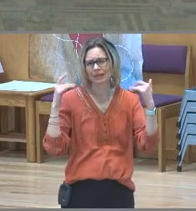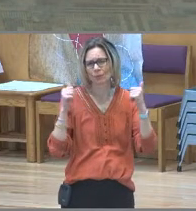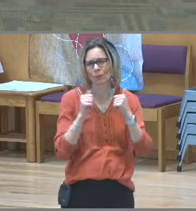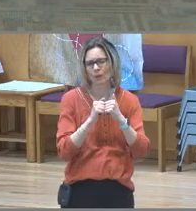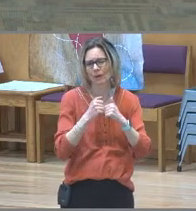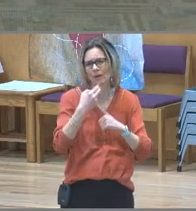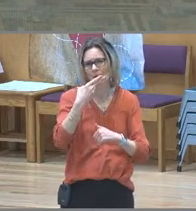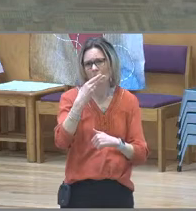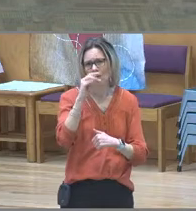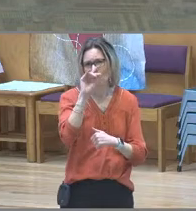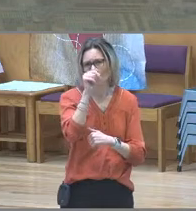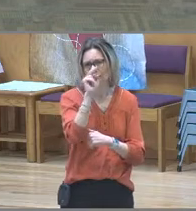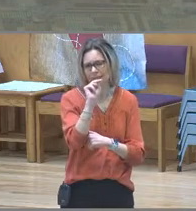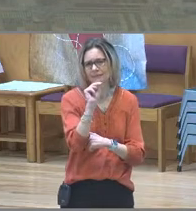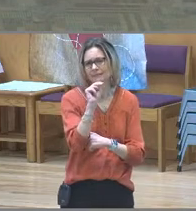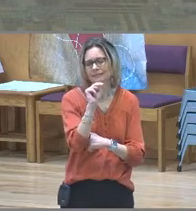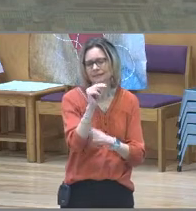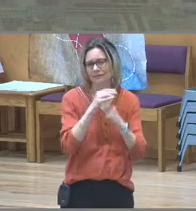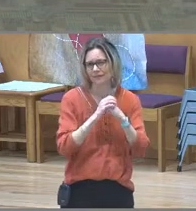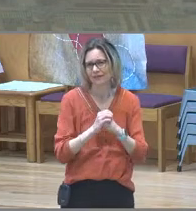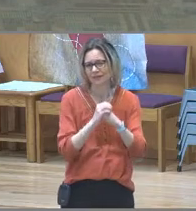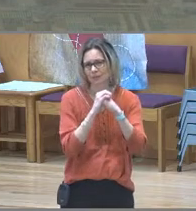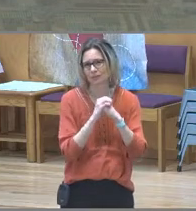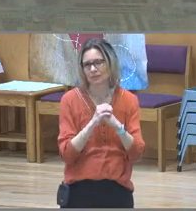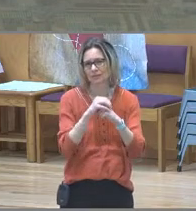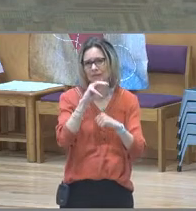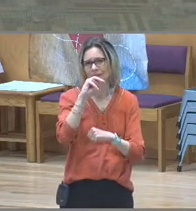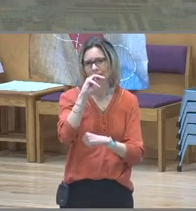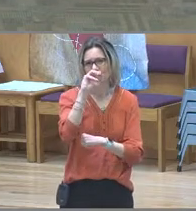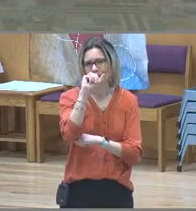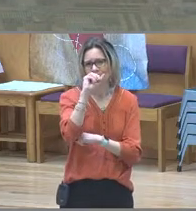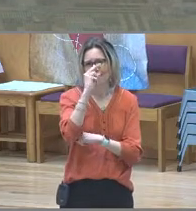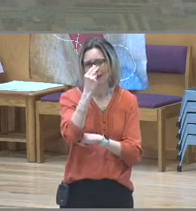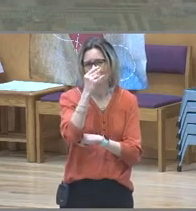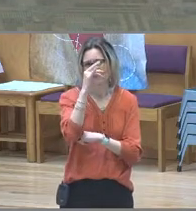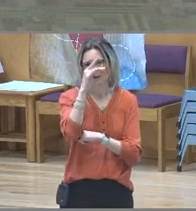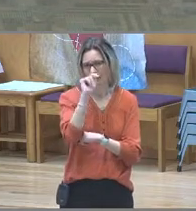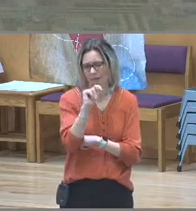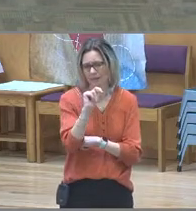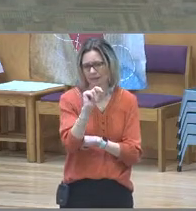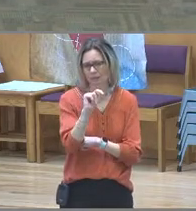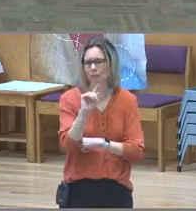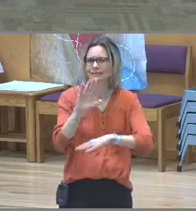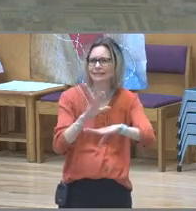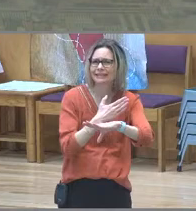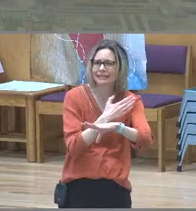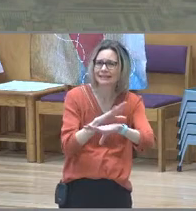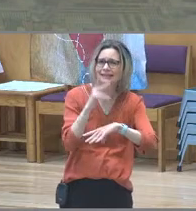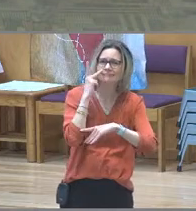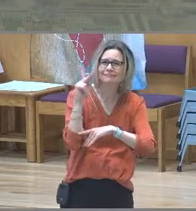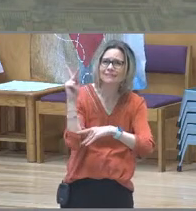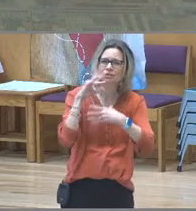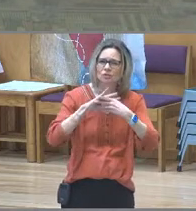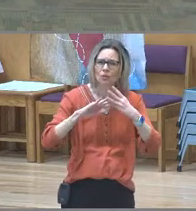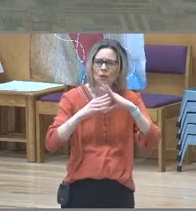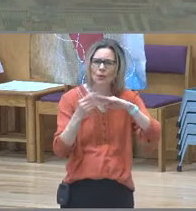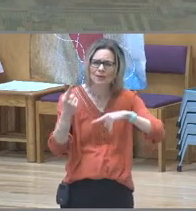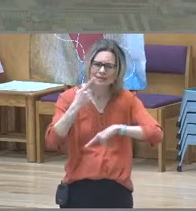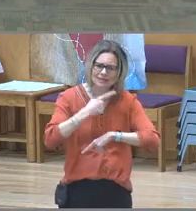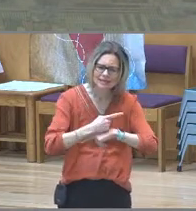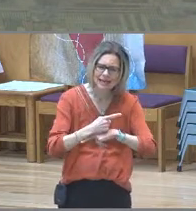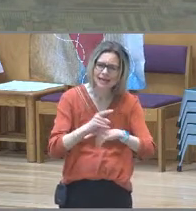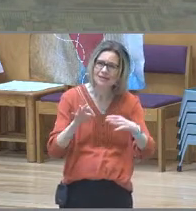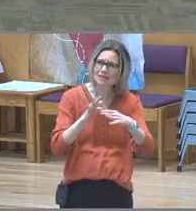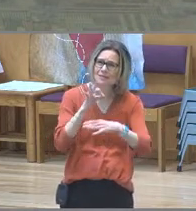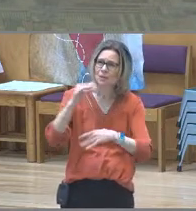Vespers the Magnificat, where we were singing and retelling the story of the day when the Spirit